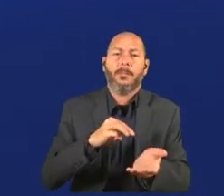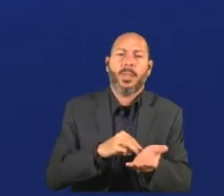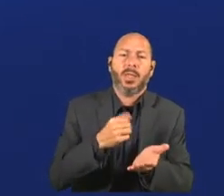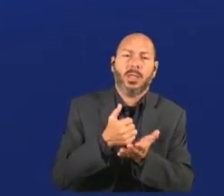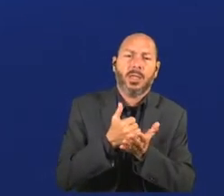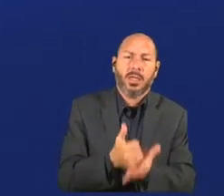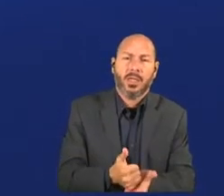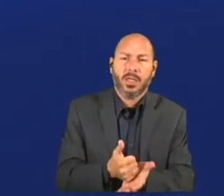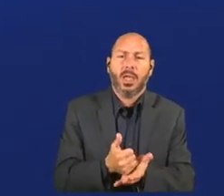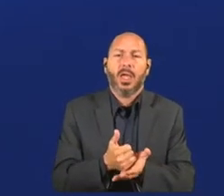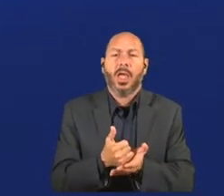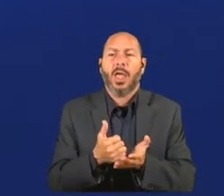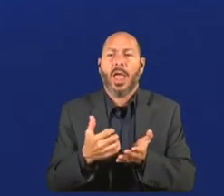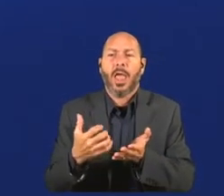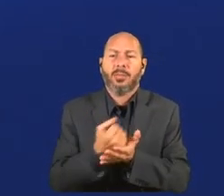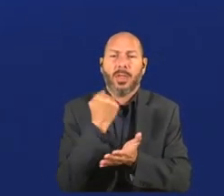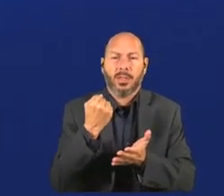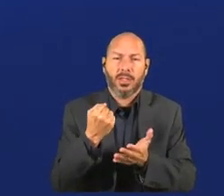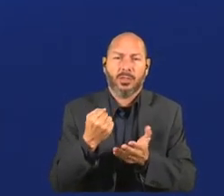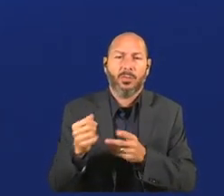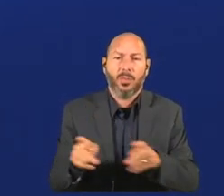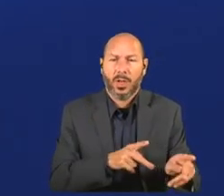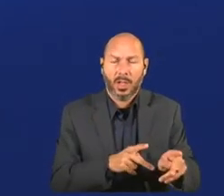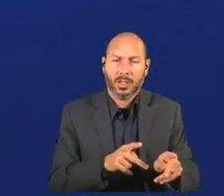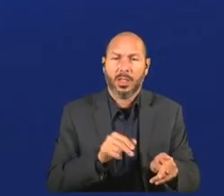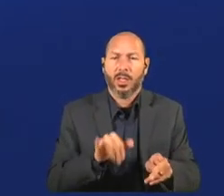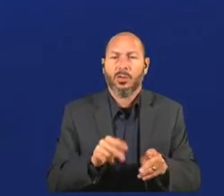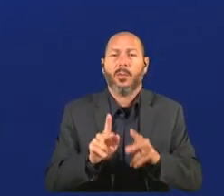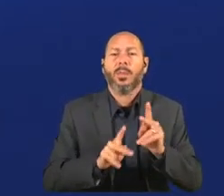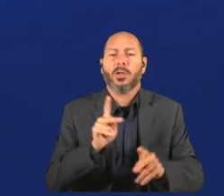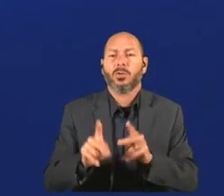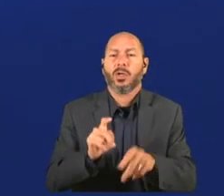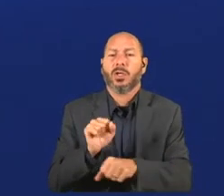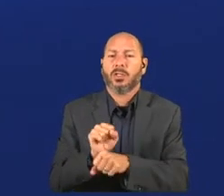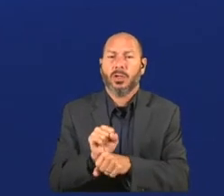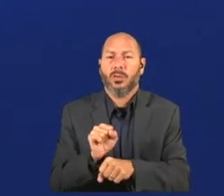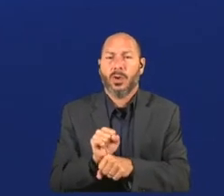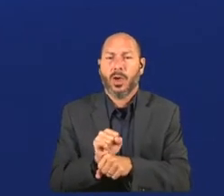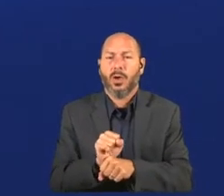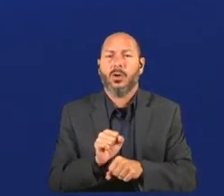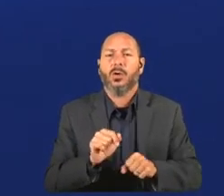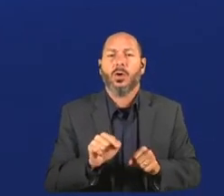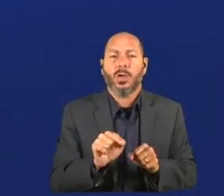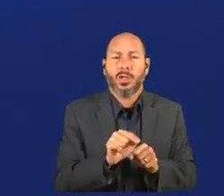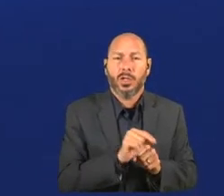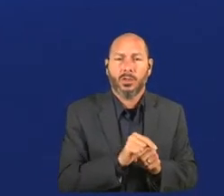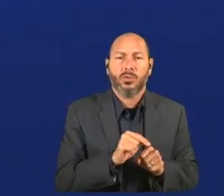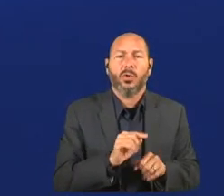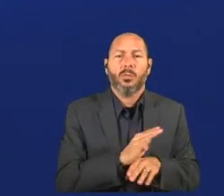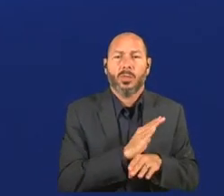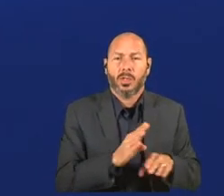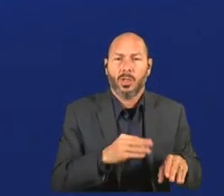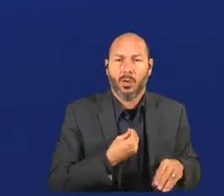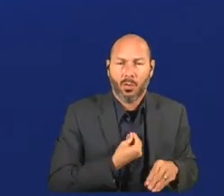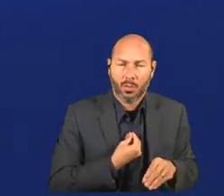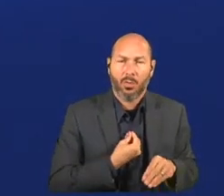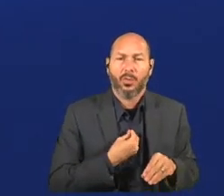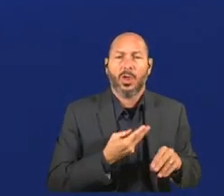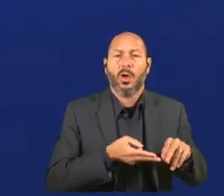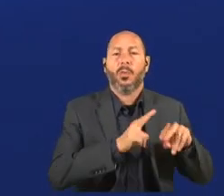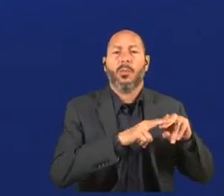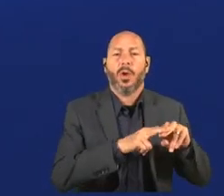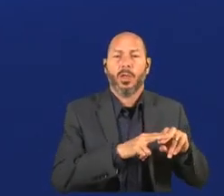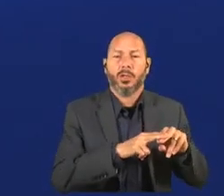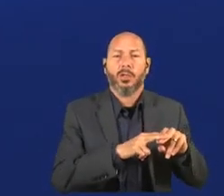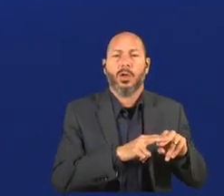commercial, which is our working class, our small business owners and then that increases an increase in obviously